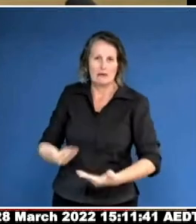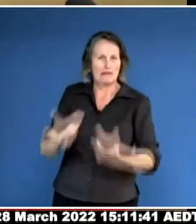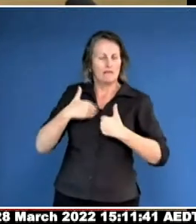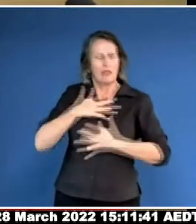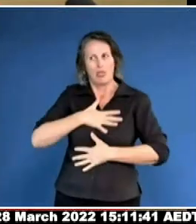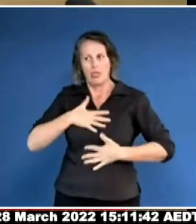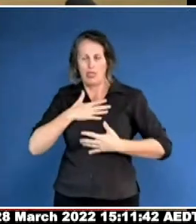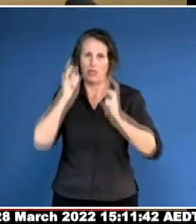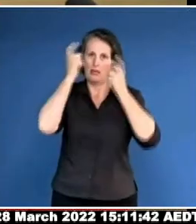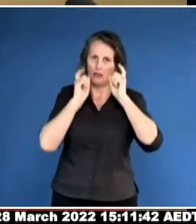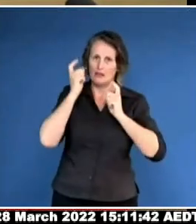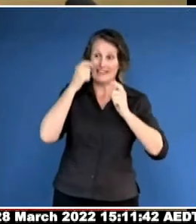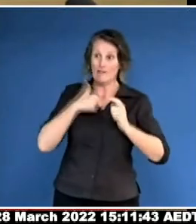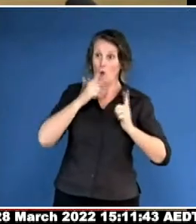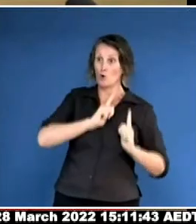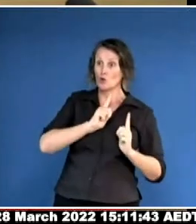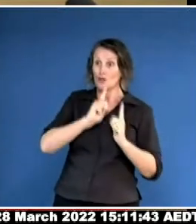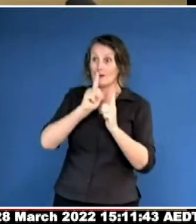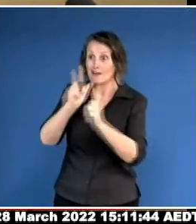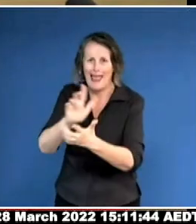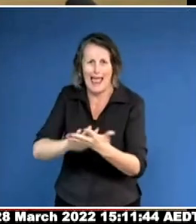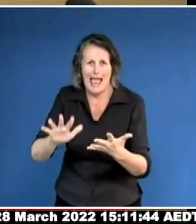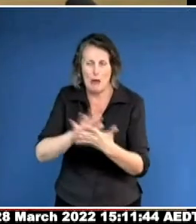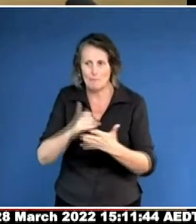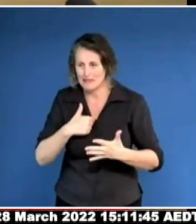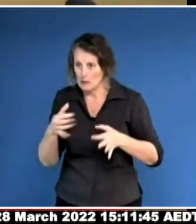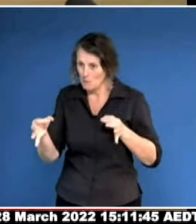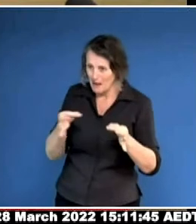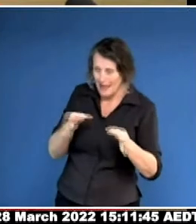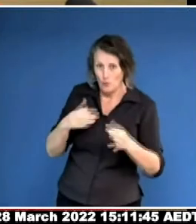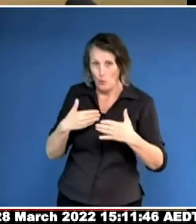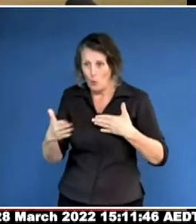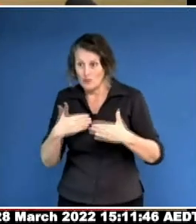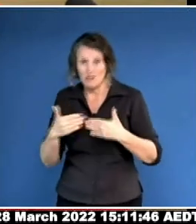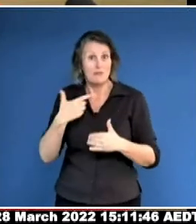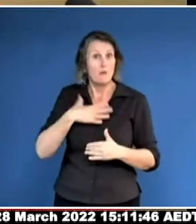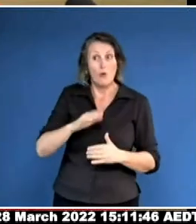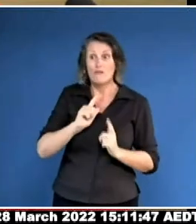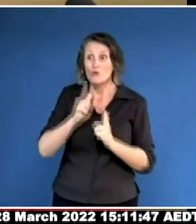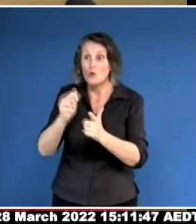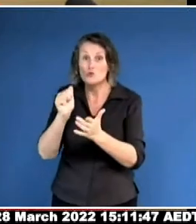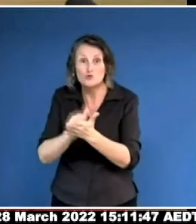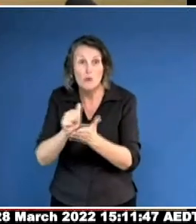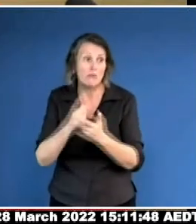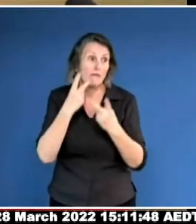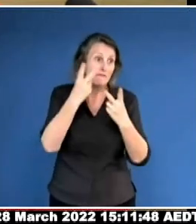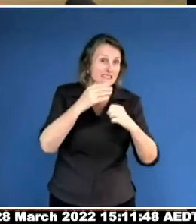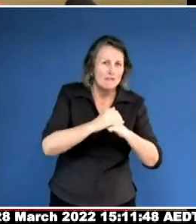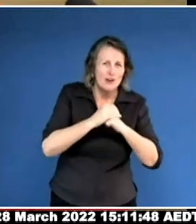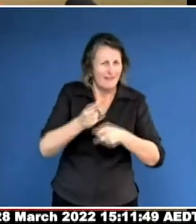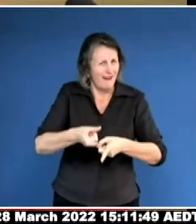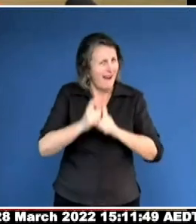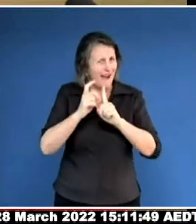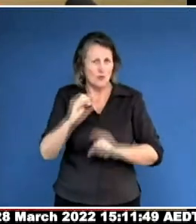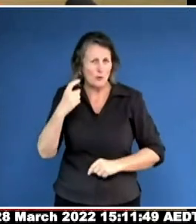to physically access the community for basic things such as shopping, visiting friends, etc.